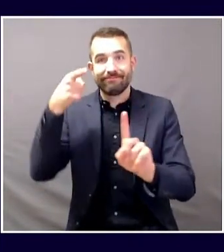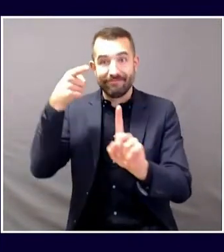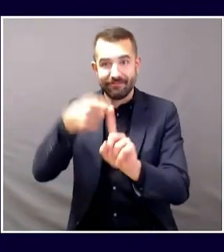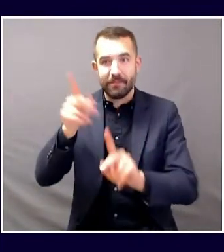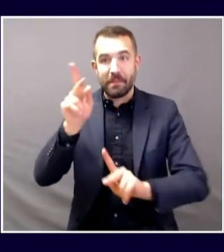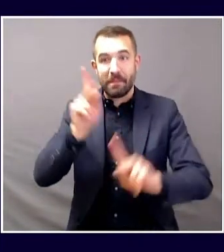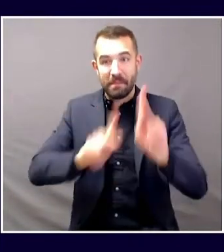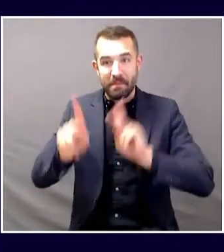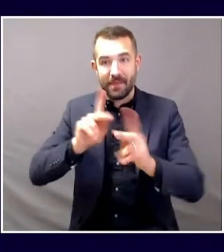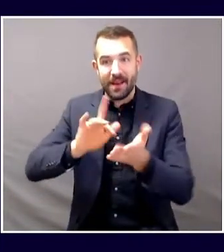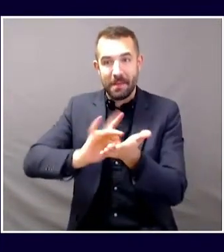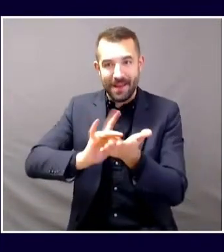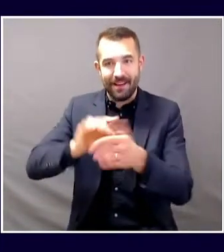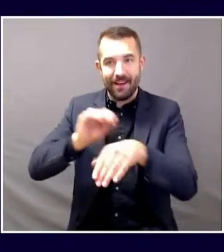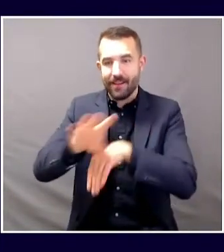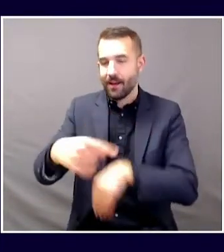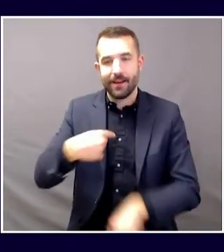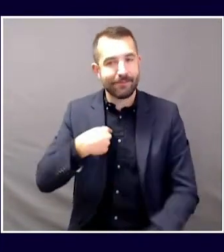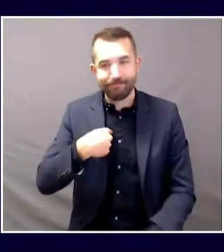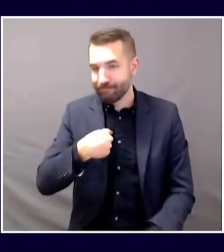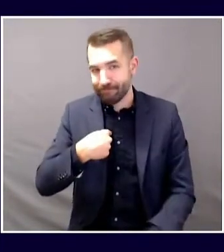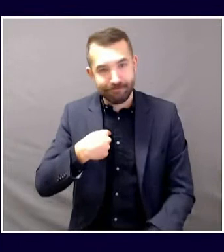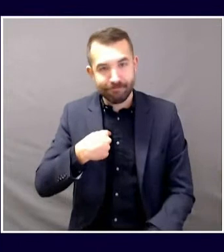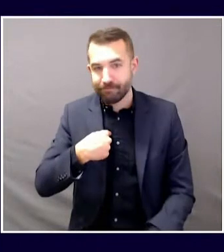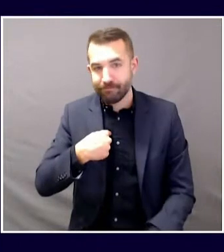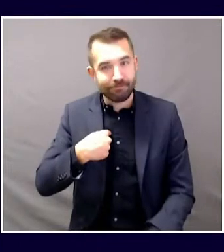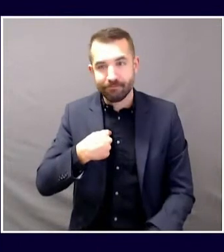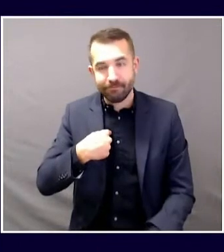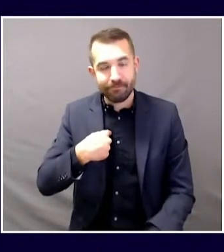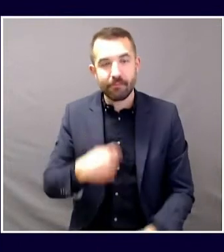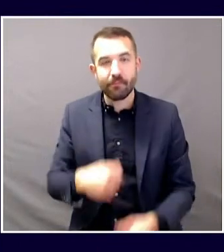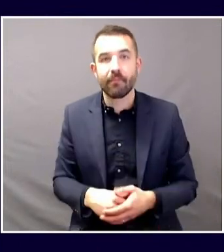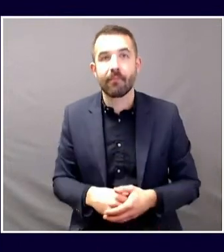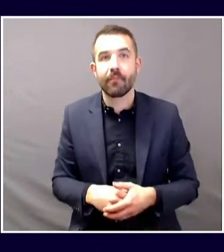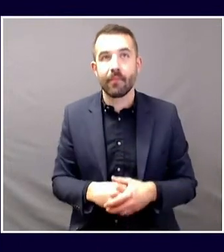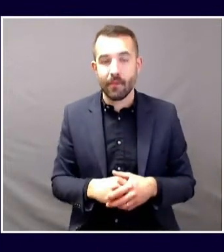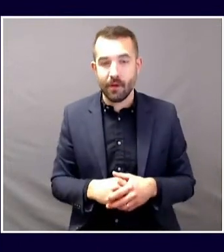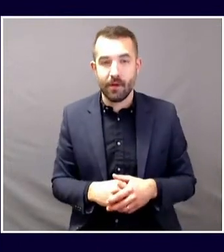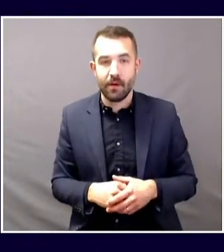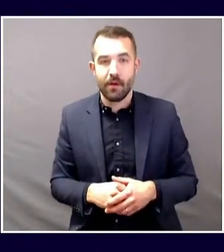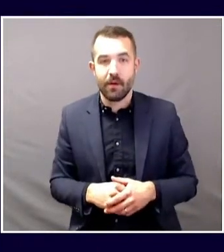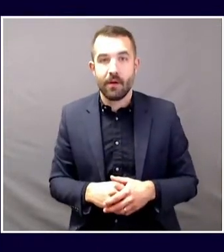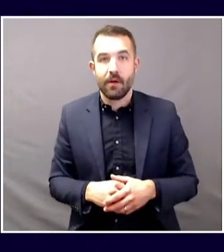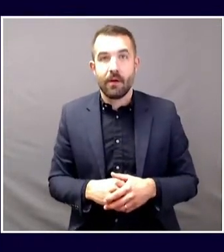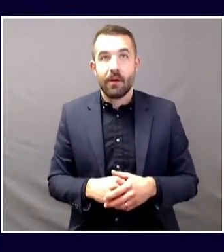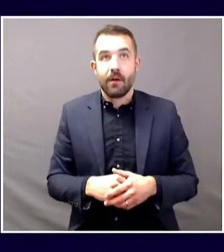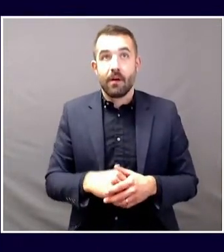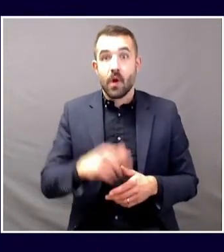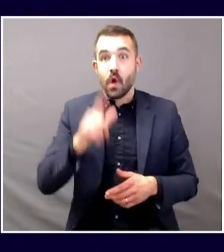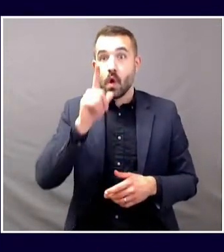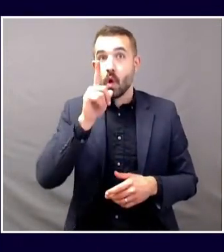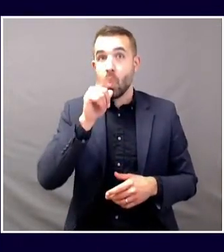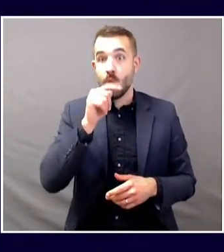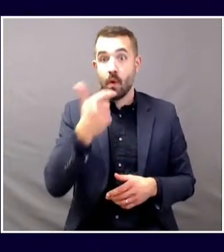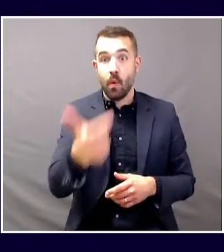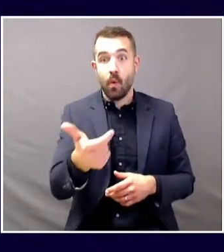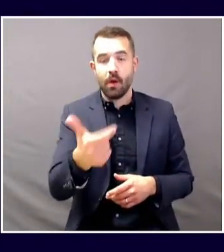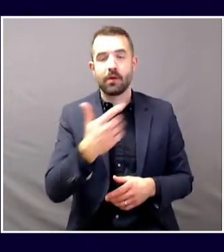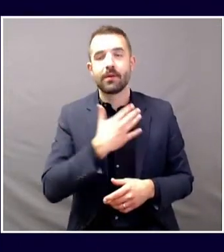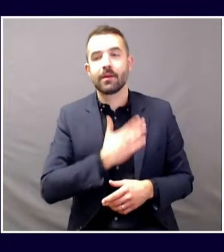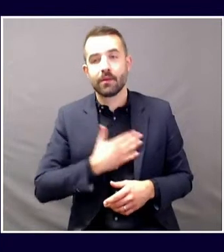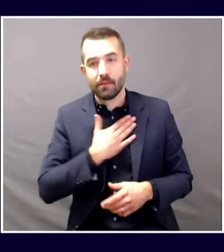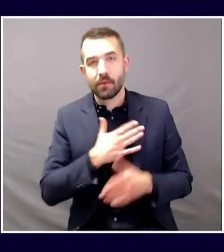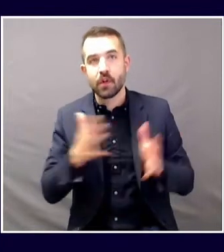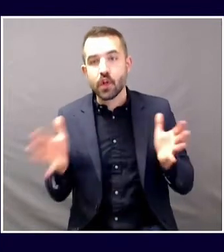That being said, I think this is something that your viewer, your listener should chat about with